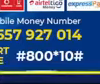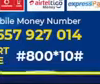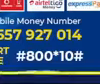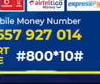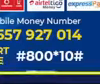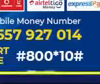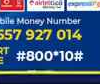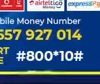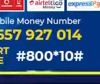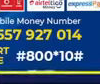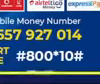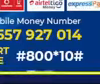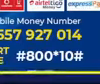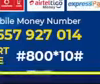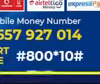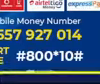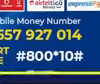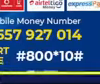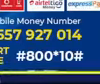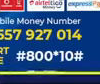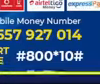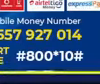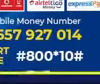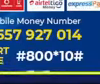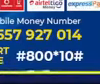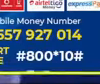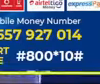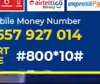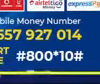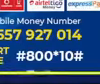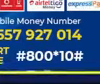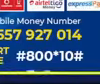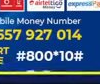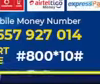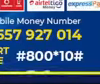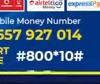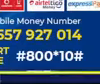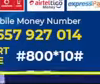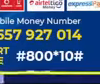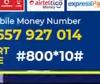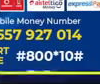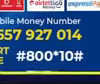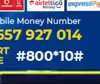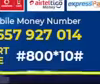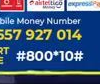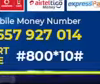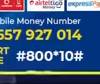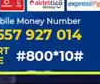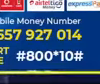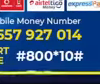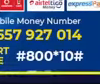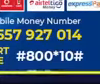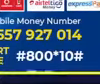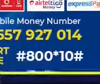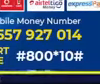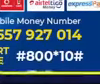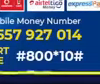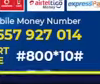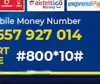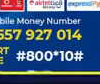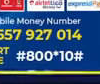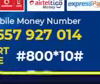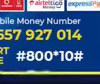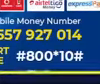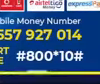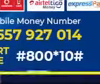you and to every giver here represented, may you say there is a lifting up. And in the name of Jesus, the remaining 30 days